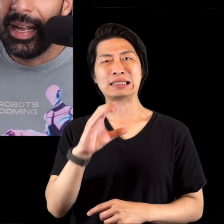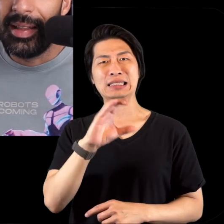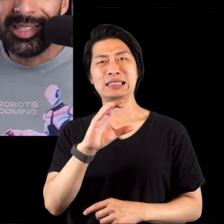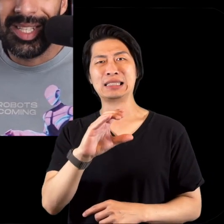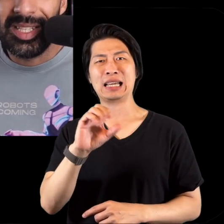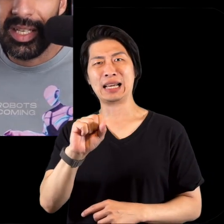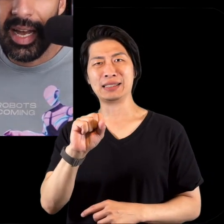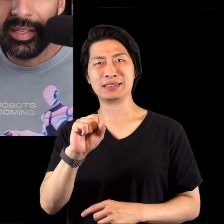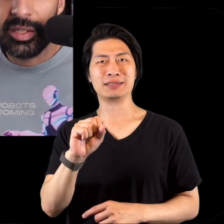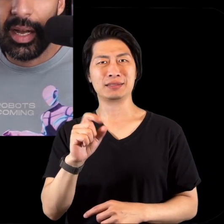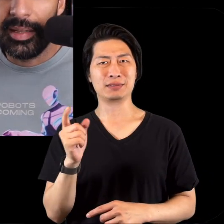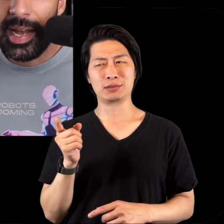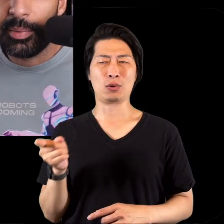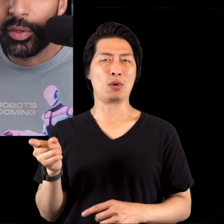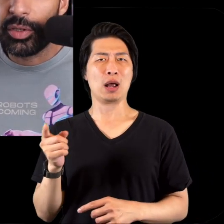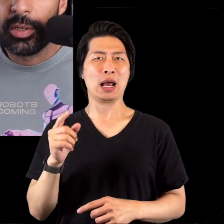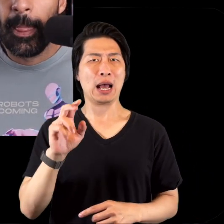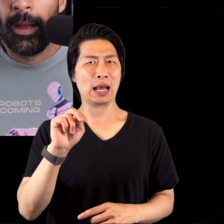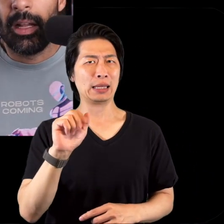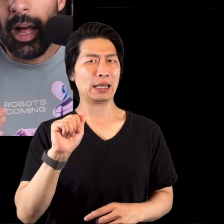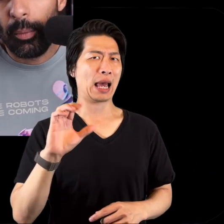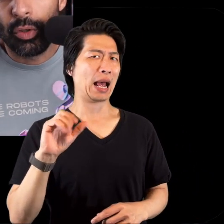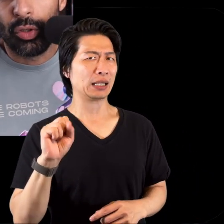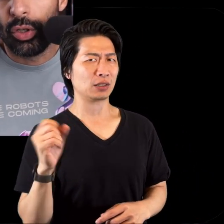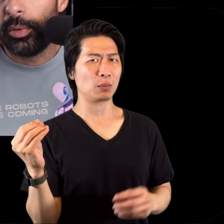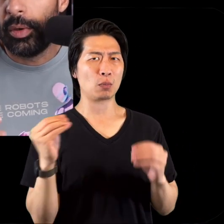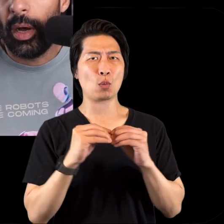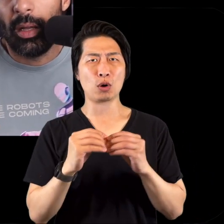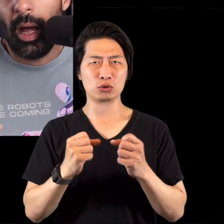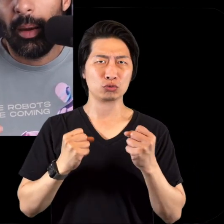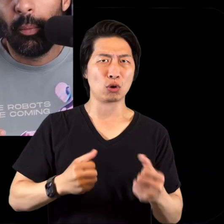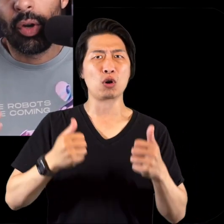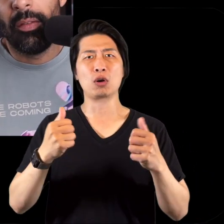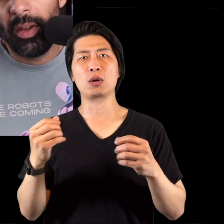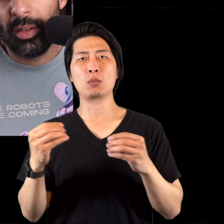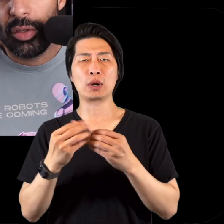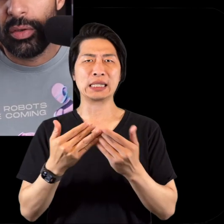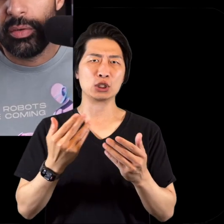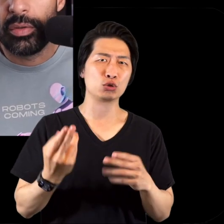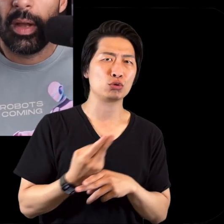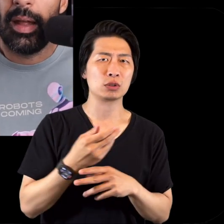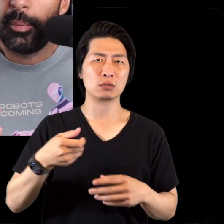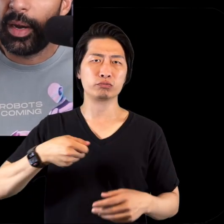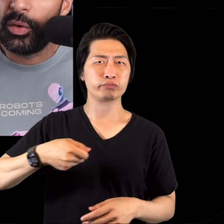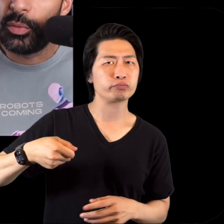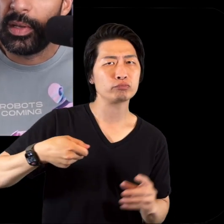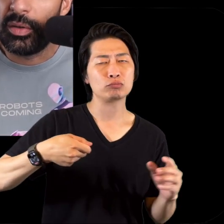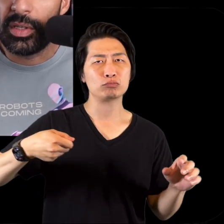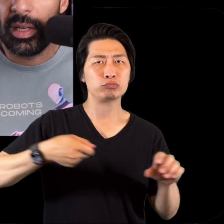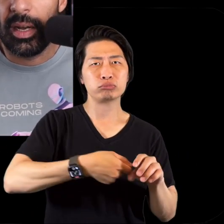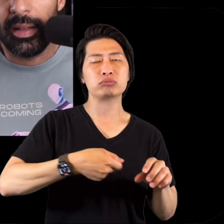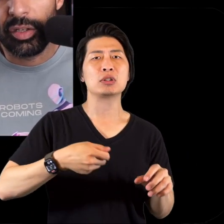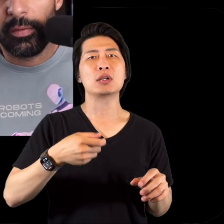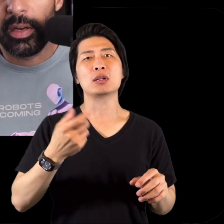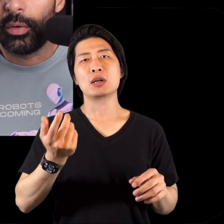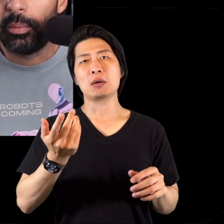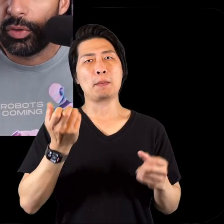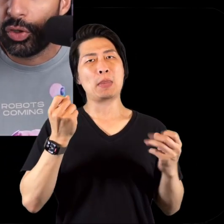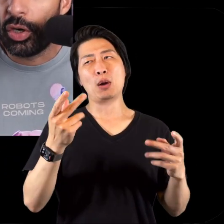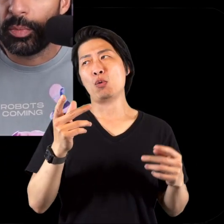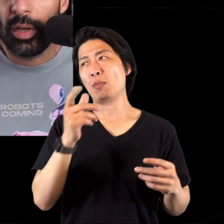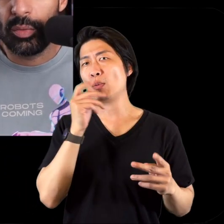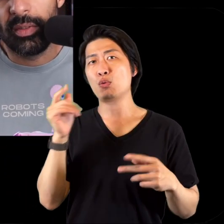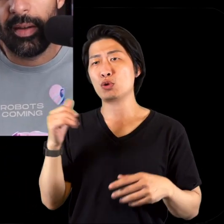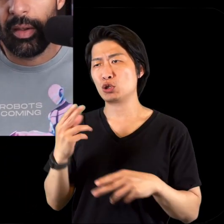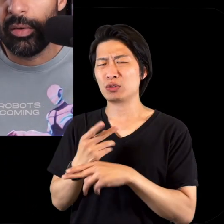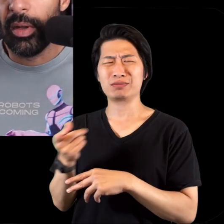it, and the CCS adapters, a lot more durable, a lot more convenient to use. Anybody who's been using electric vehicle